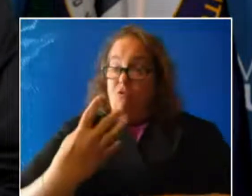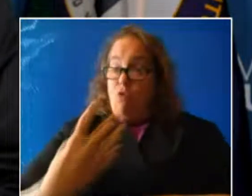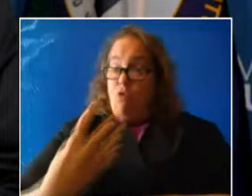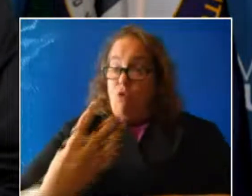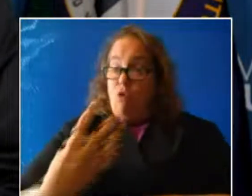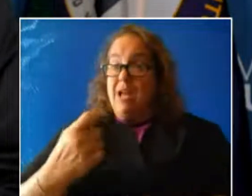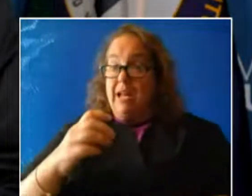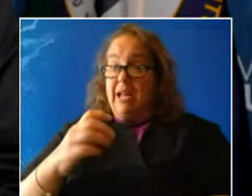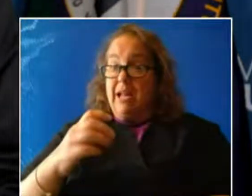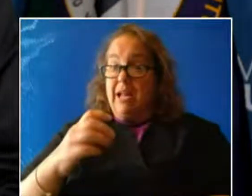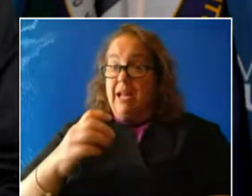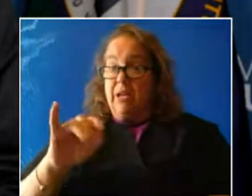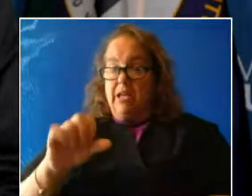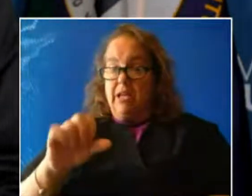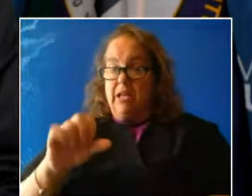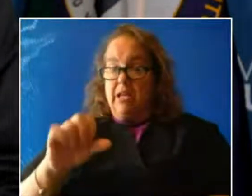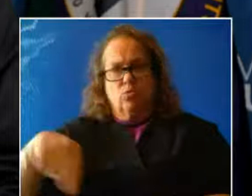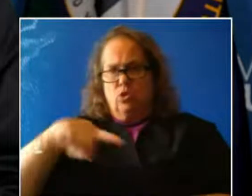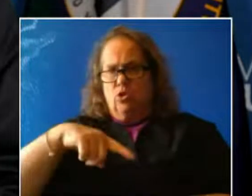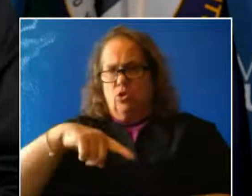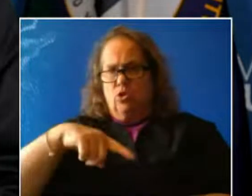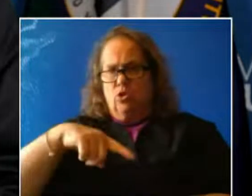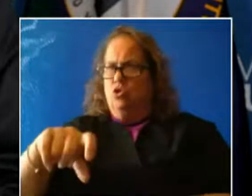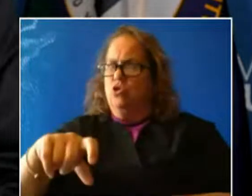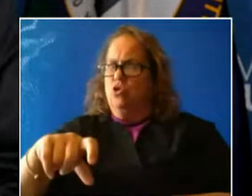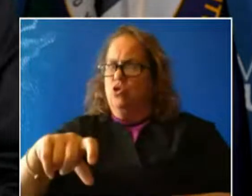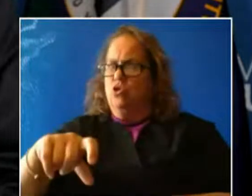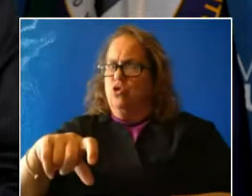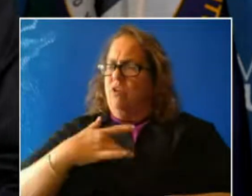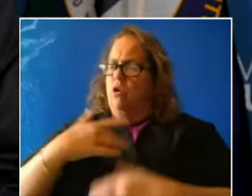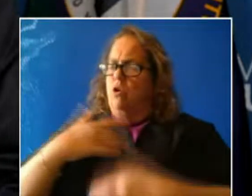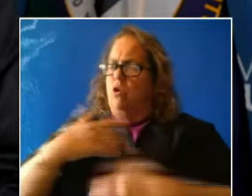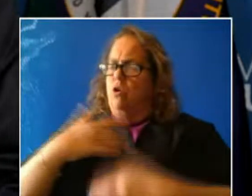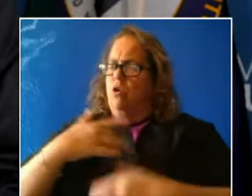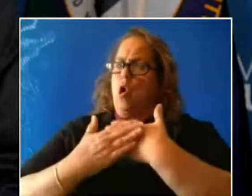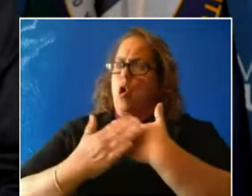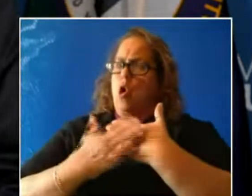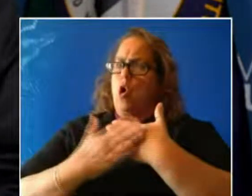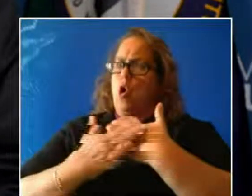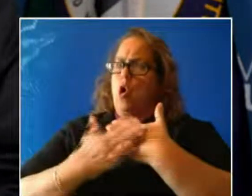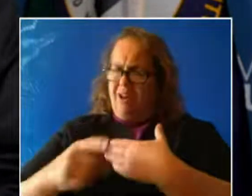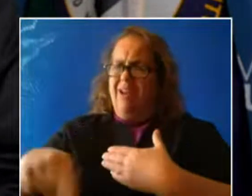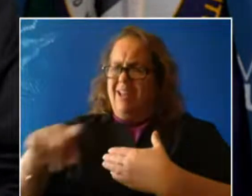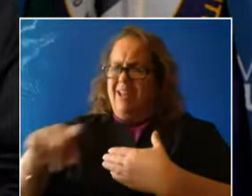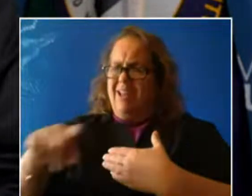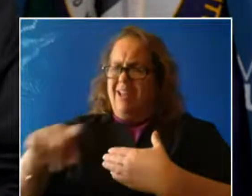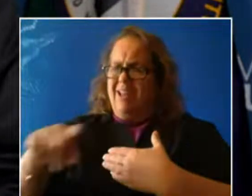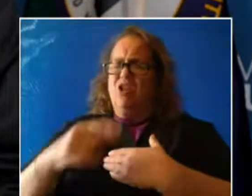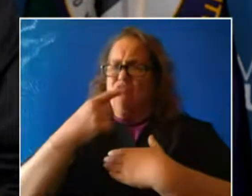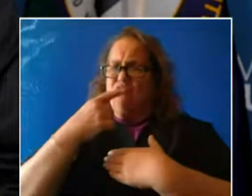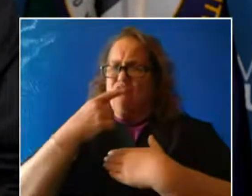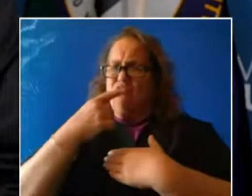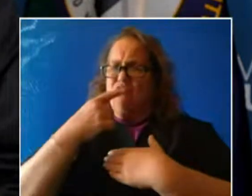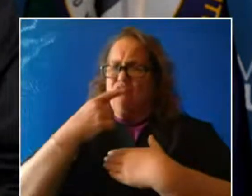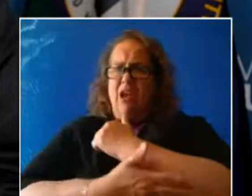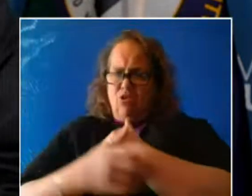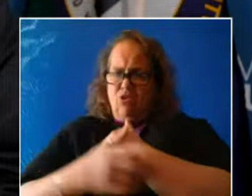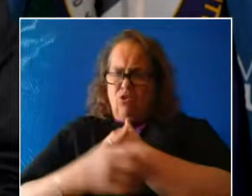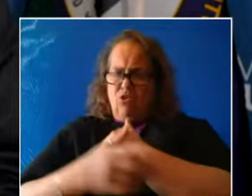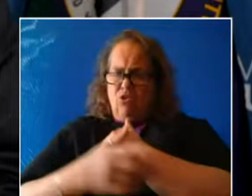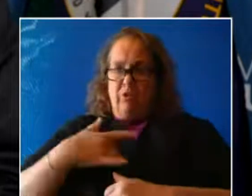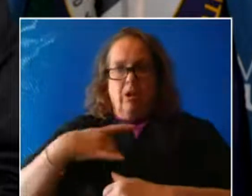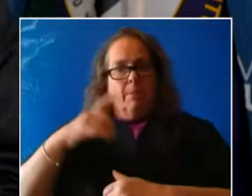alarm in that county about going out and getting vaccinated, though I hope people feel that alarm right now. But where we are